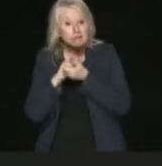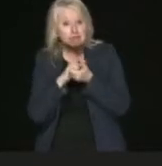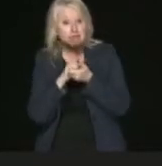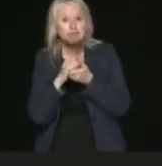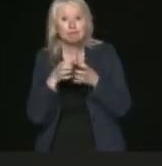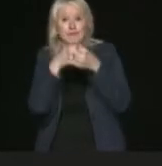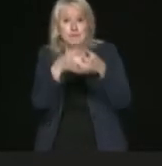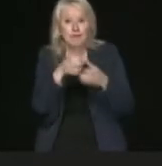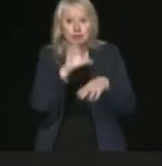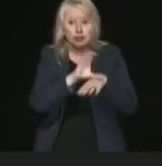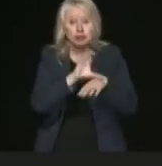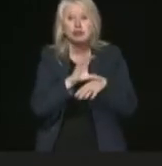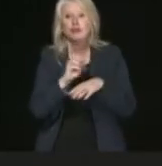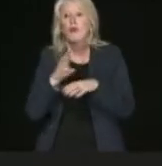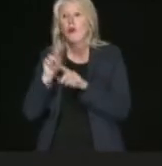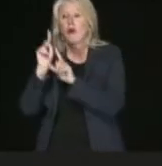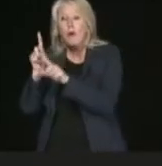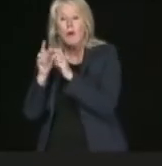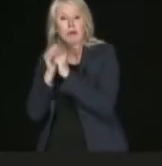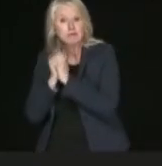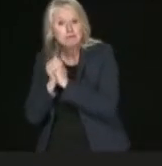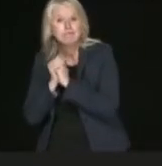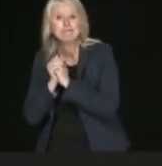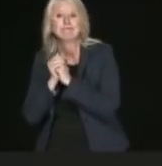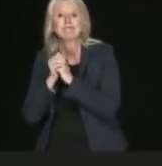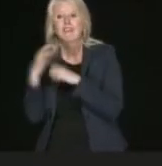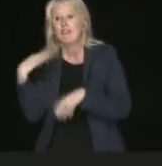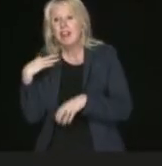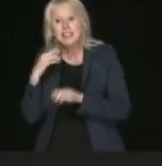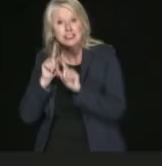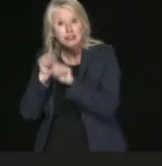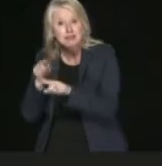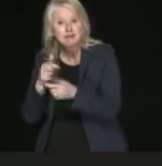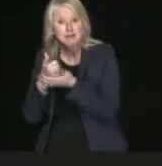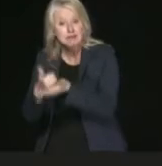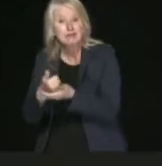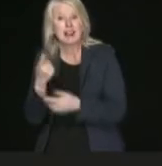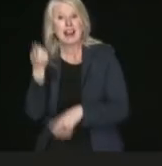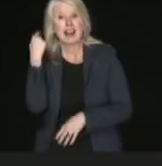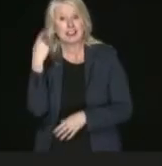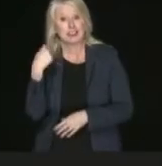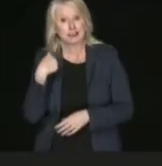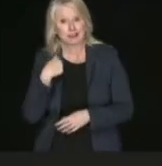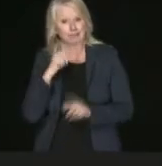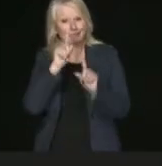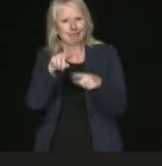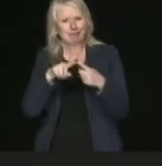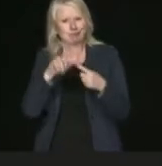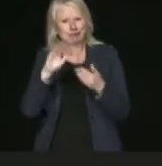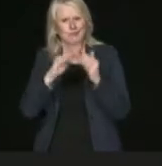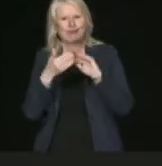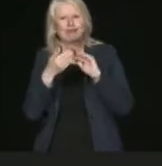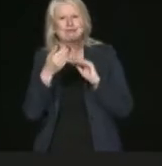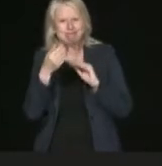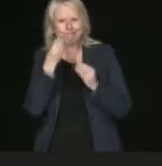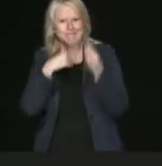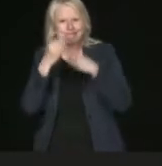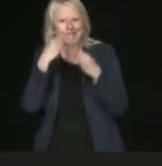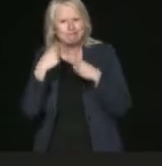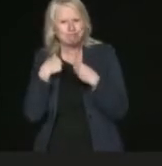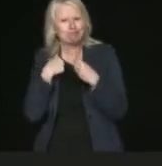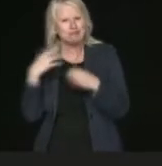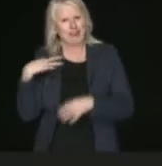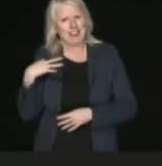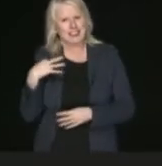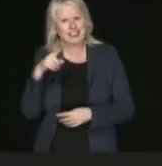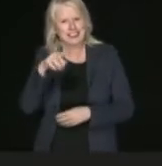temple or to volunteer. Last year, when I served a community lunch in Hamilton, I saw just how much people come together